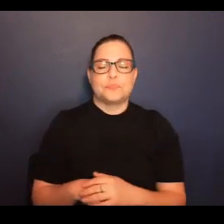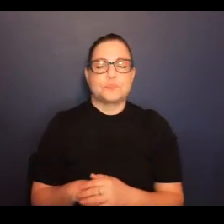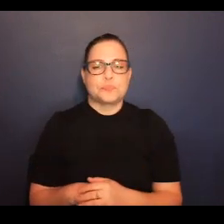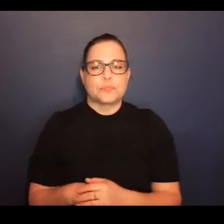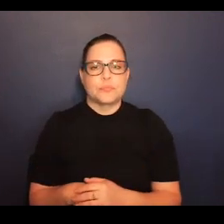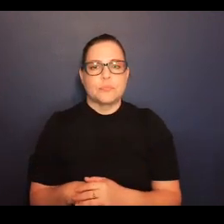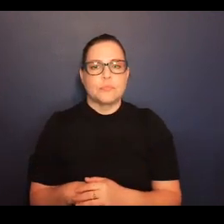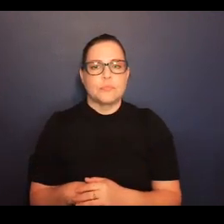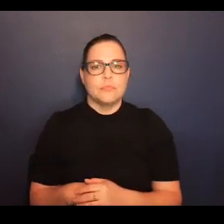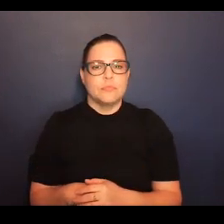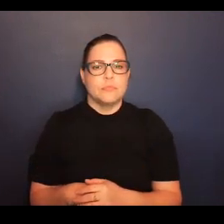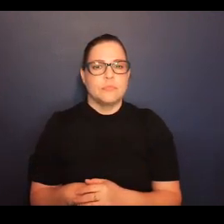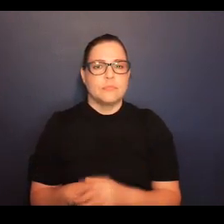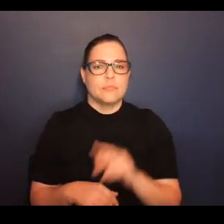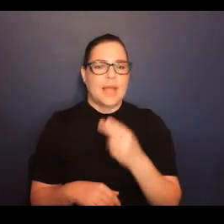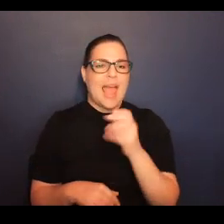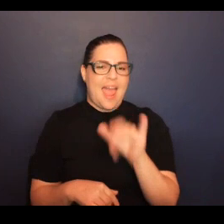just wanted to comment on